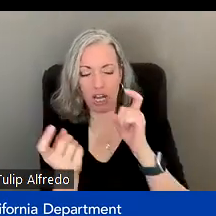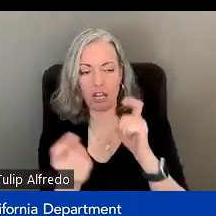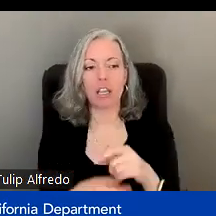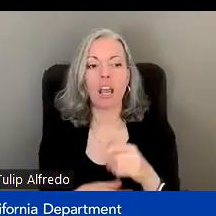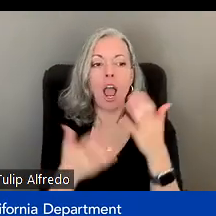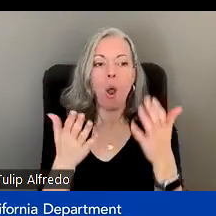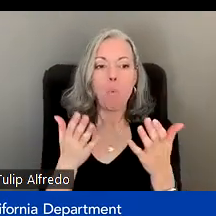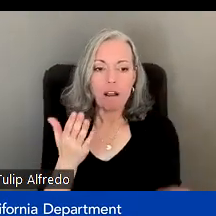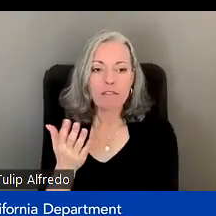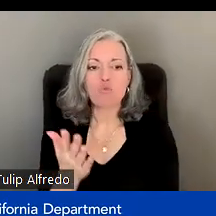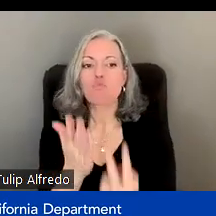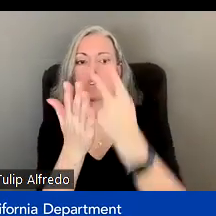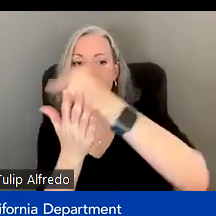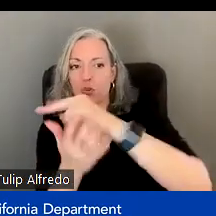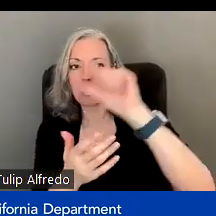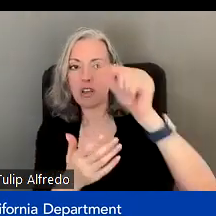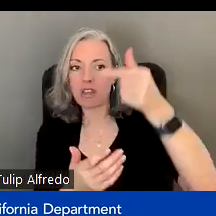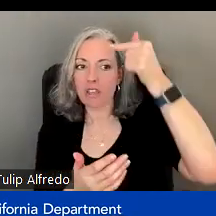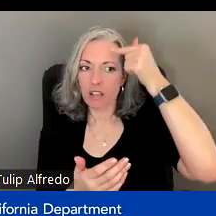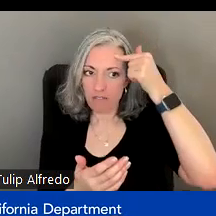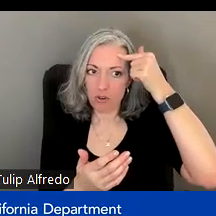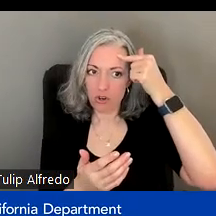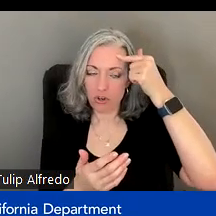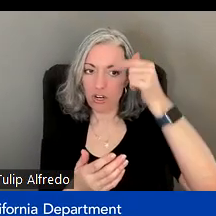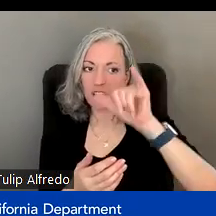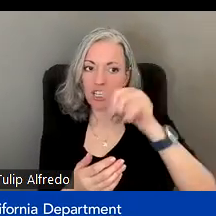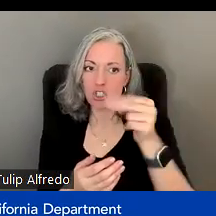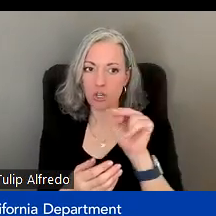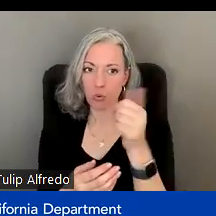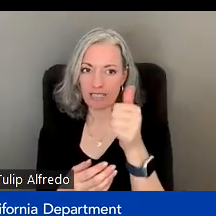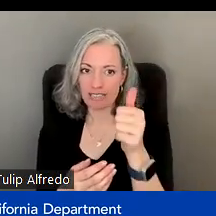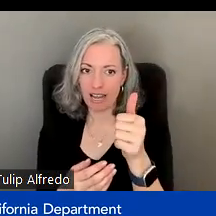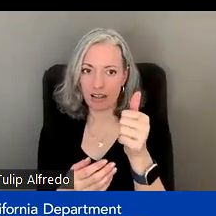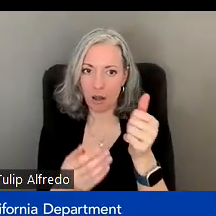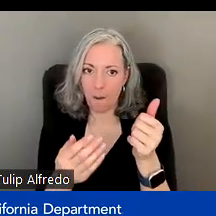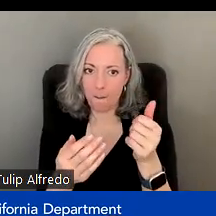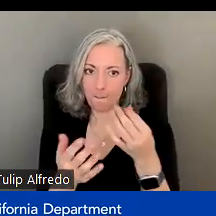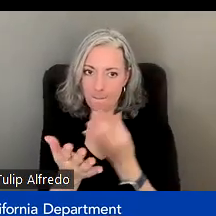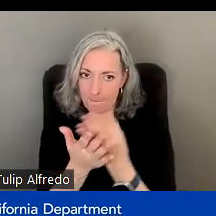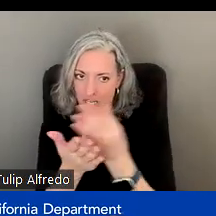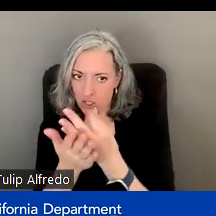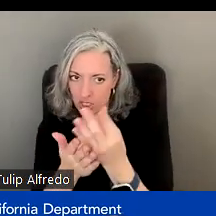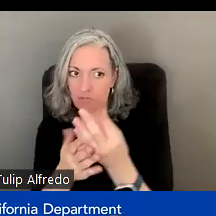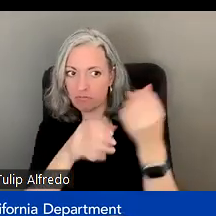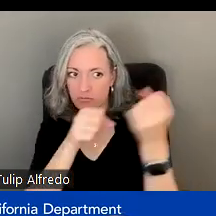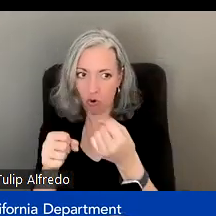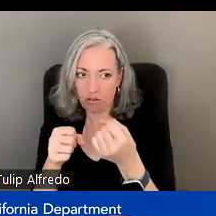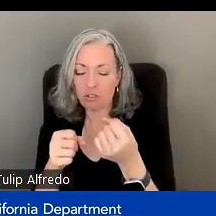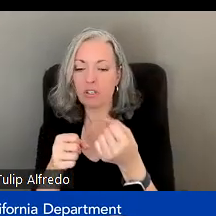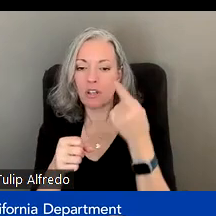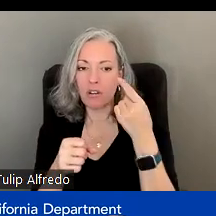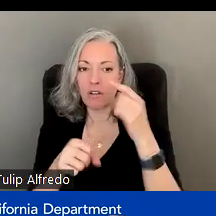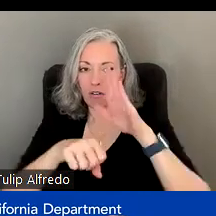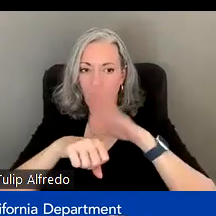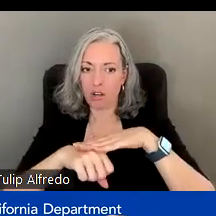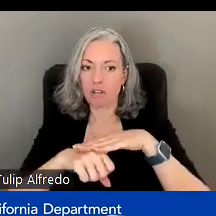for everyone that the governor's January 10 proposed budget held firm on programs that serve and support the